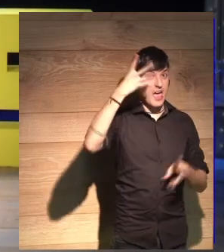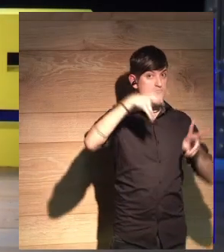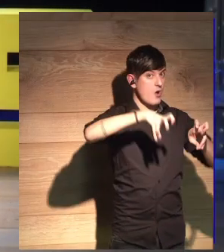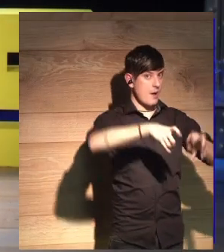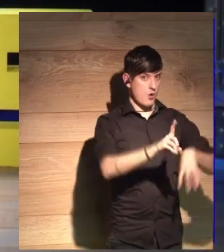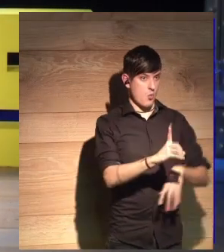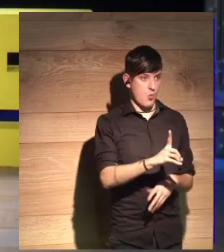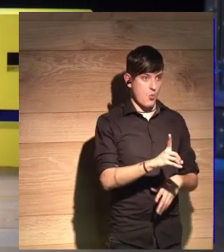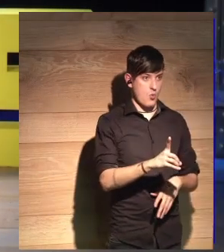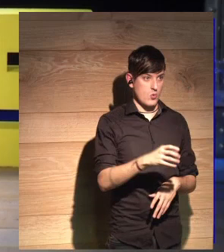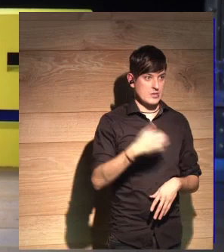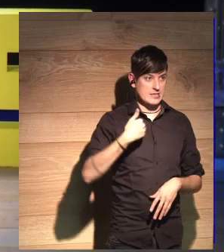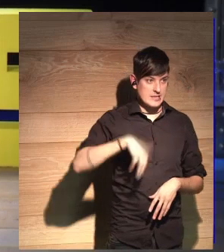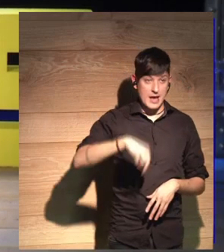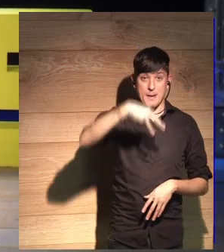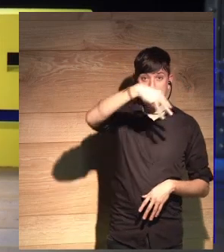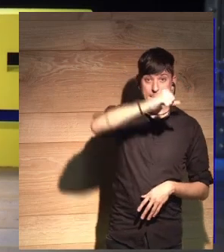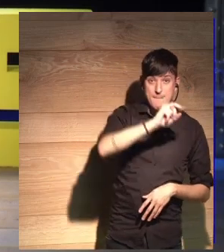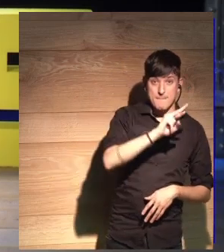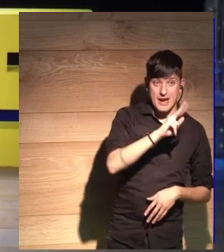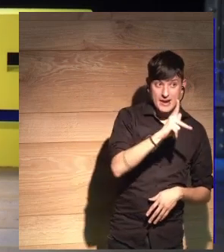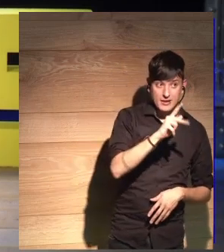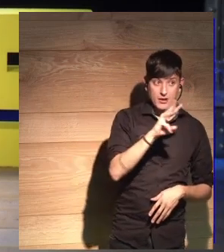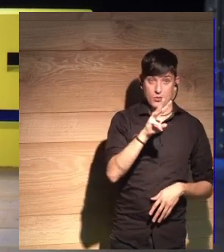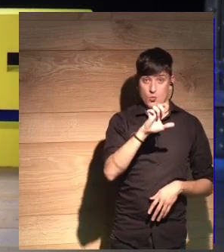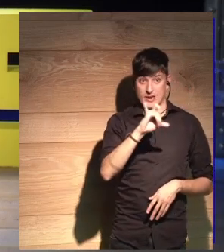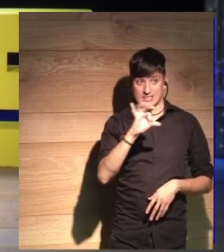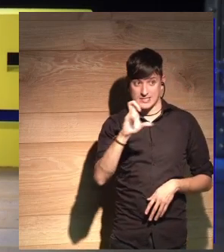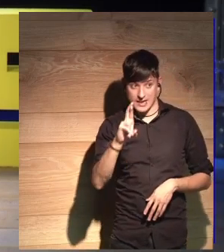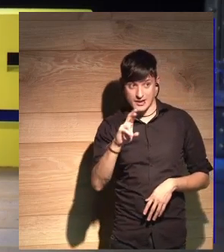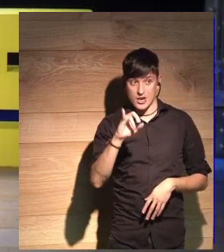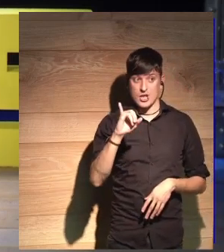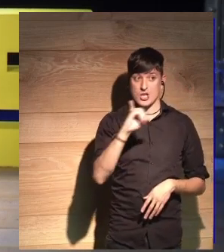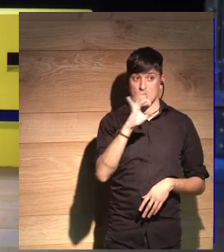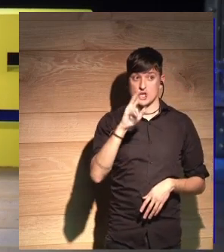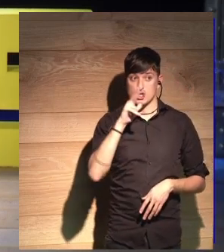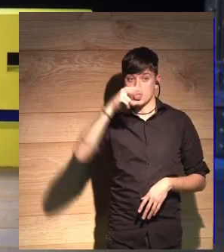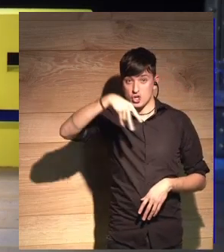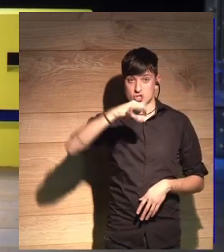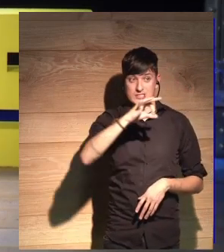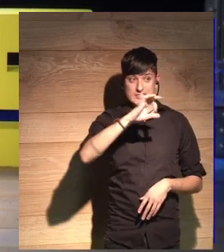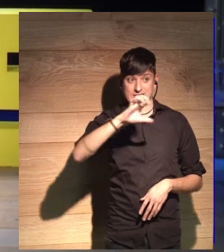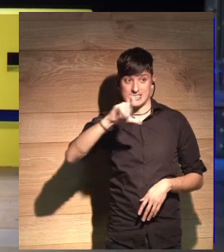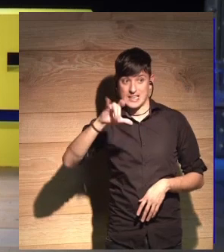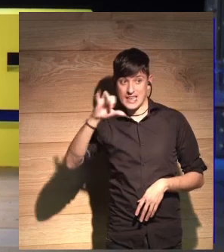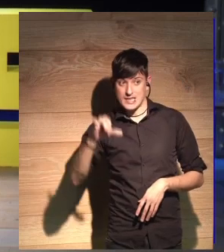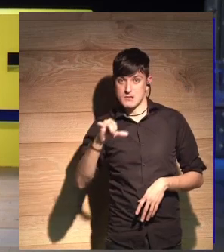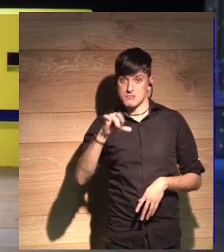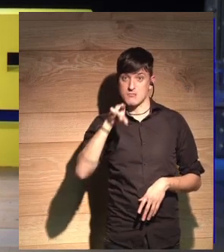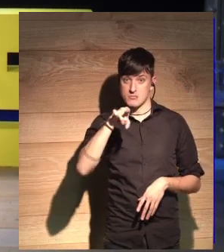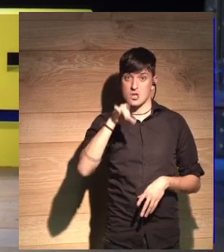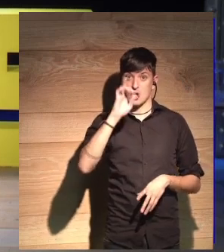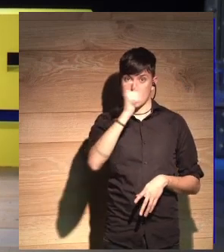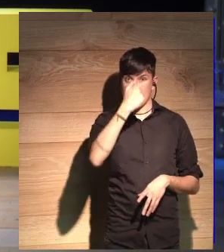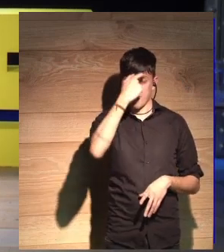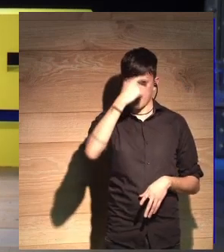Seeley Brown from Xerox PARC created one of these concepts. This research institute was unique. It